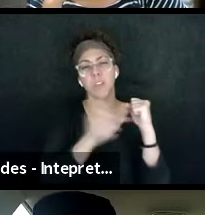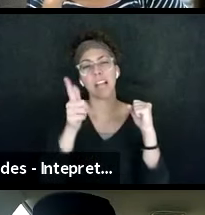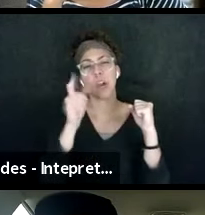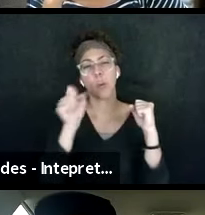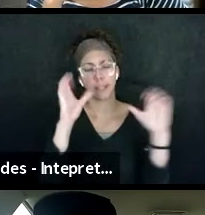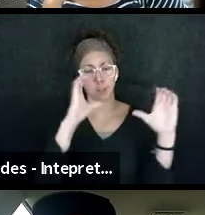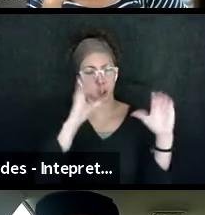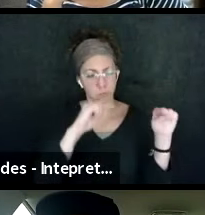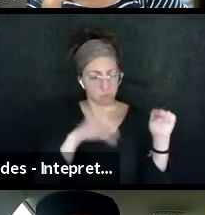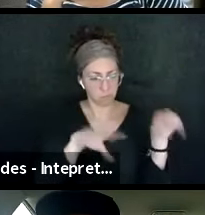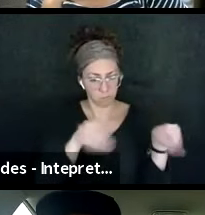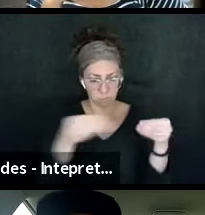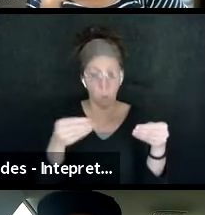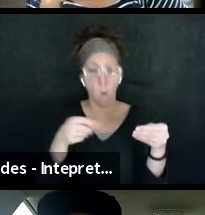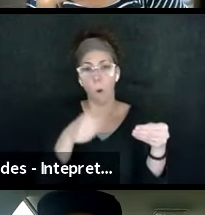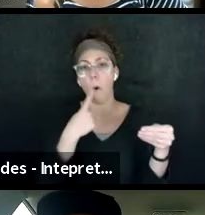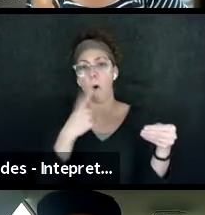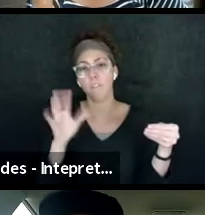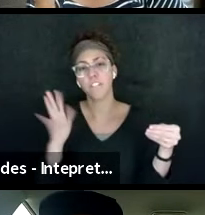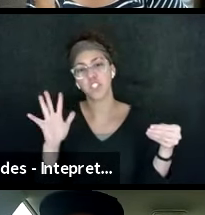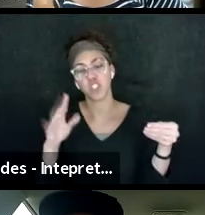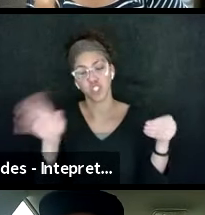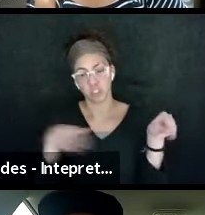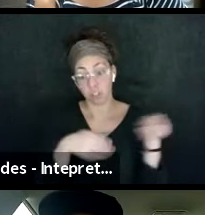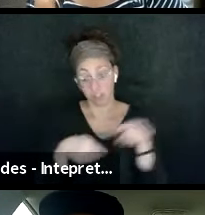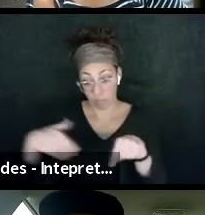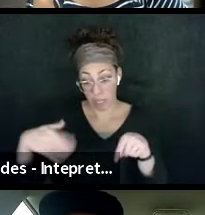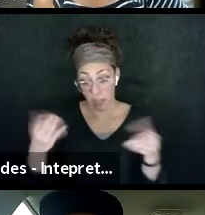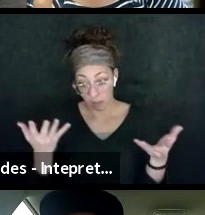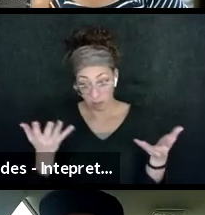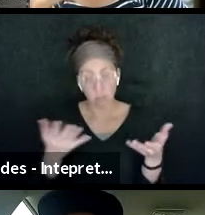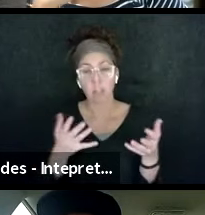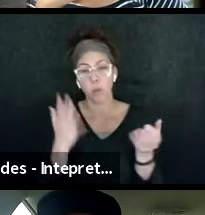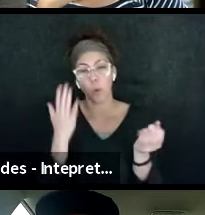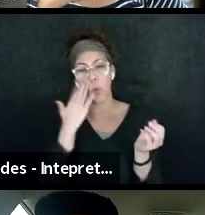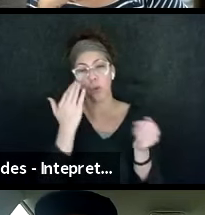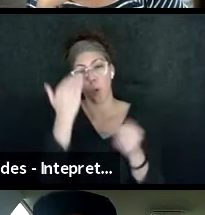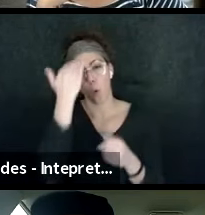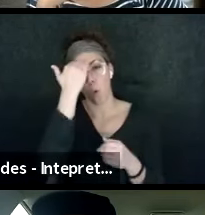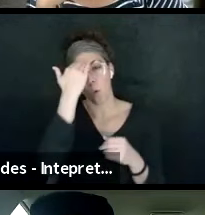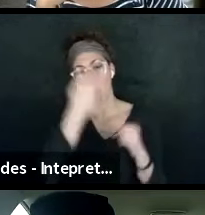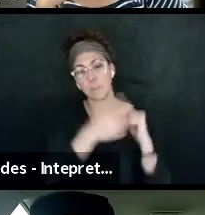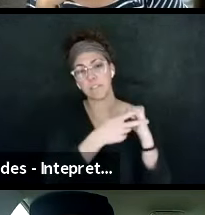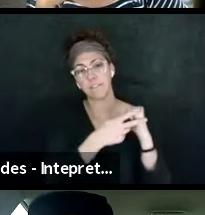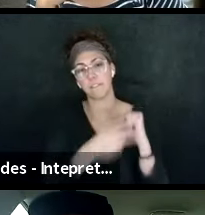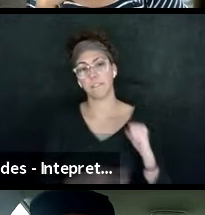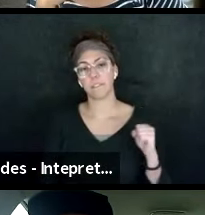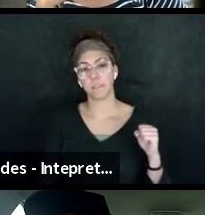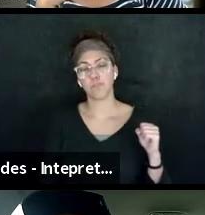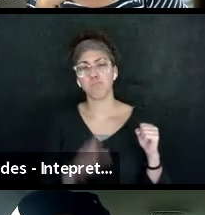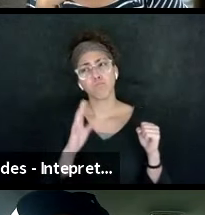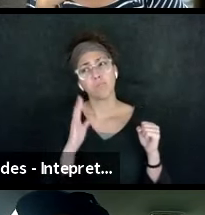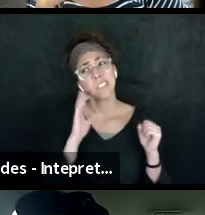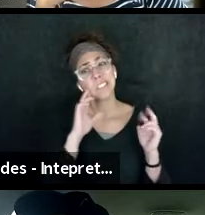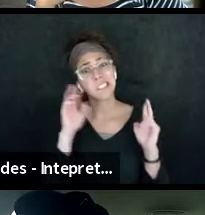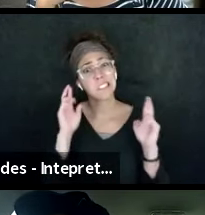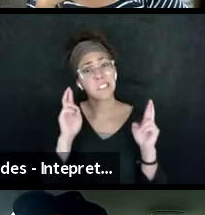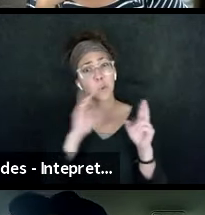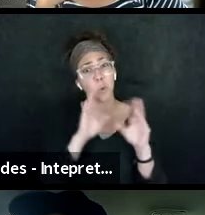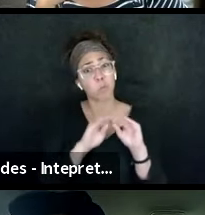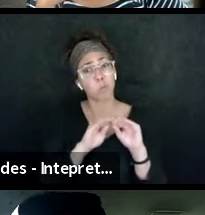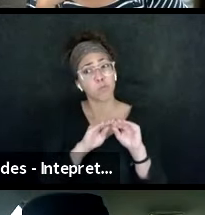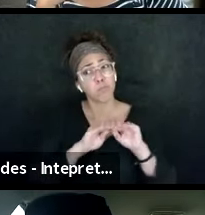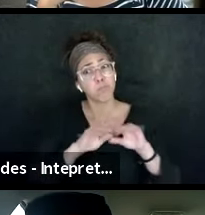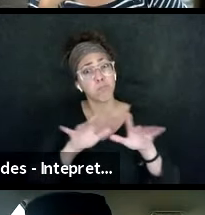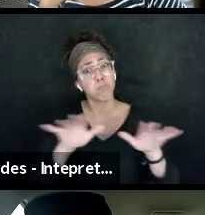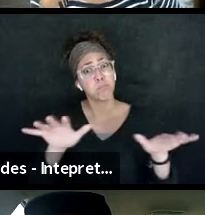make sure folks have signed it. So we would hope to distribute that and have it,